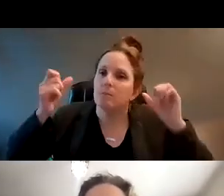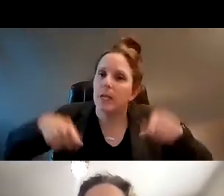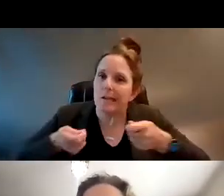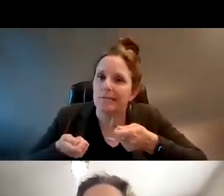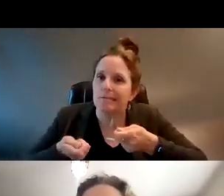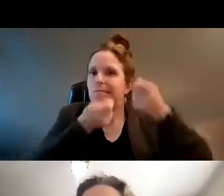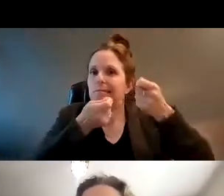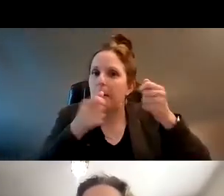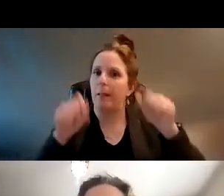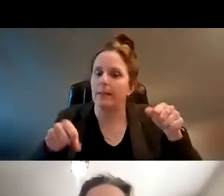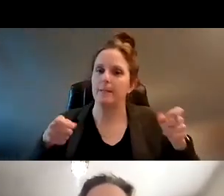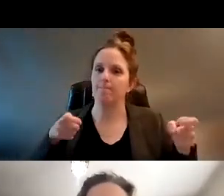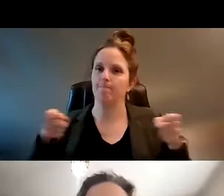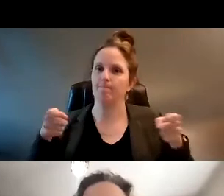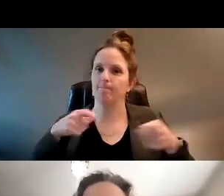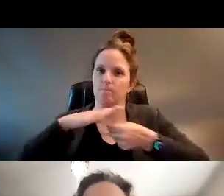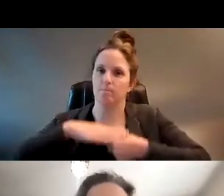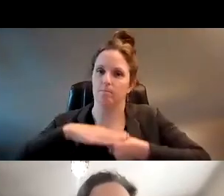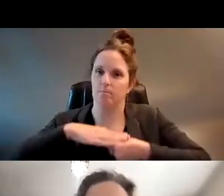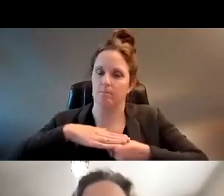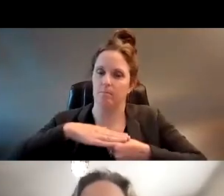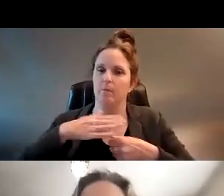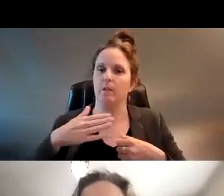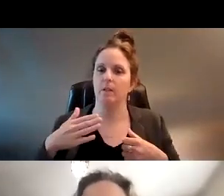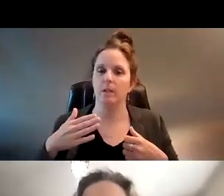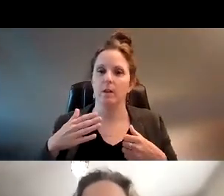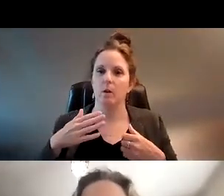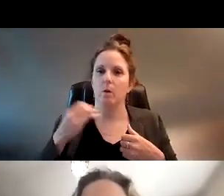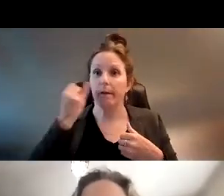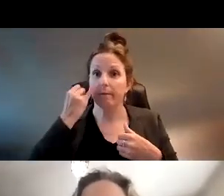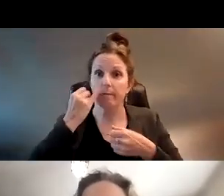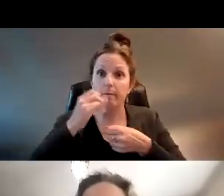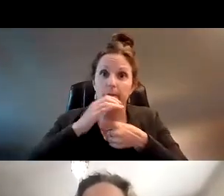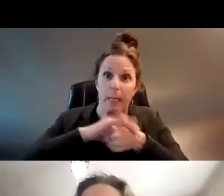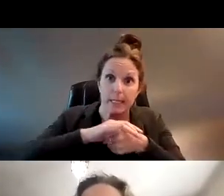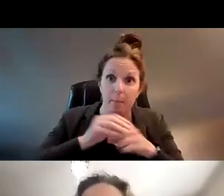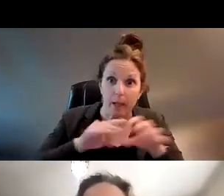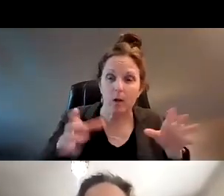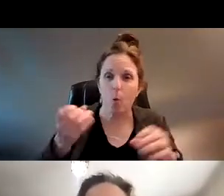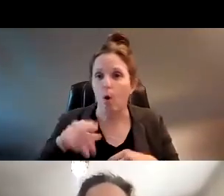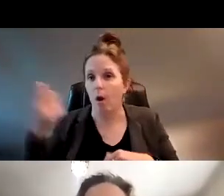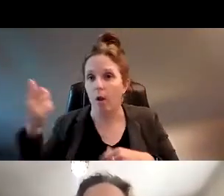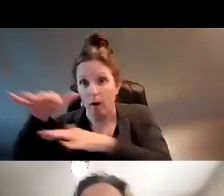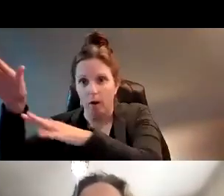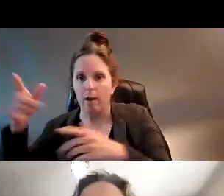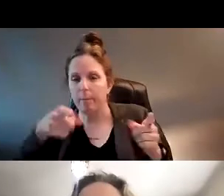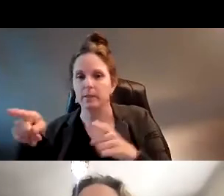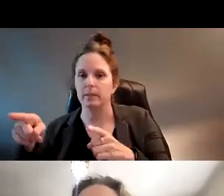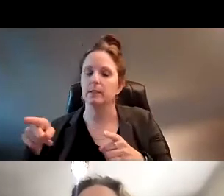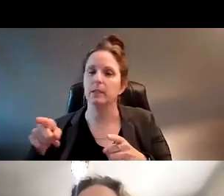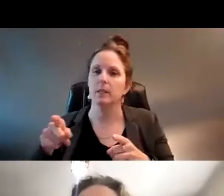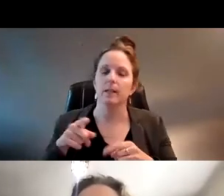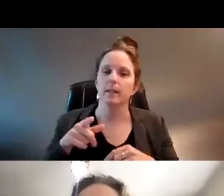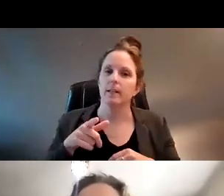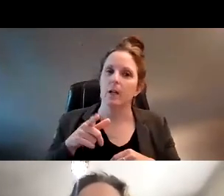to manage stress so that these events, these things that happen in our lives don't have, really